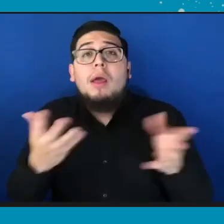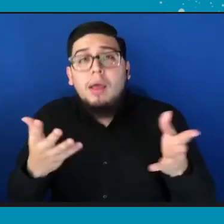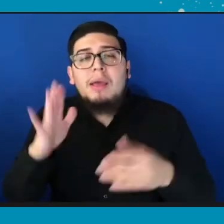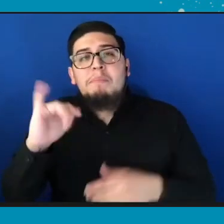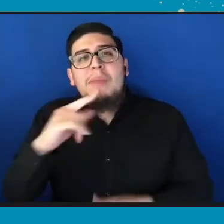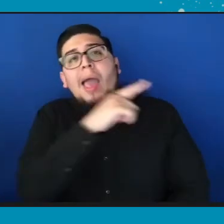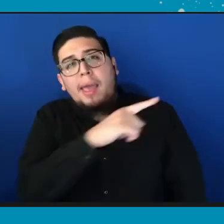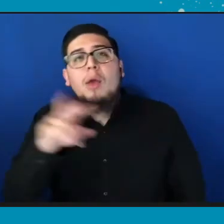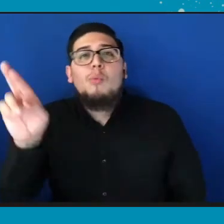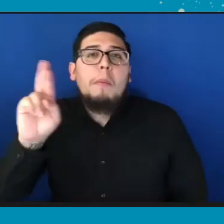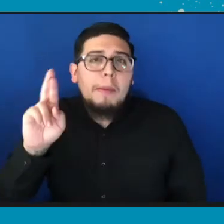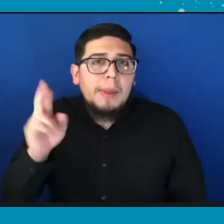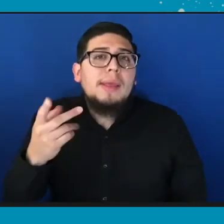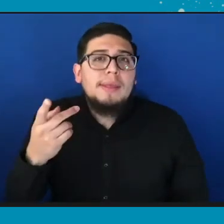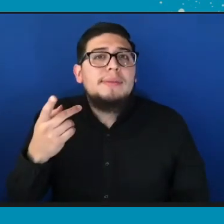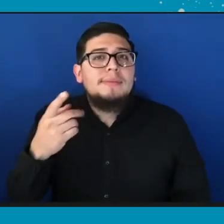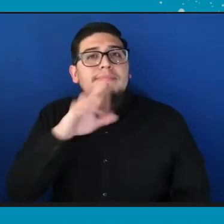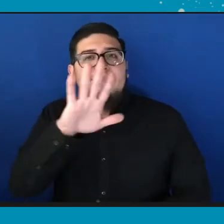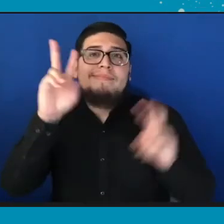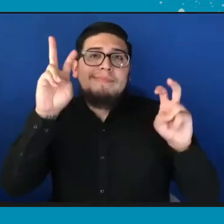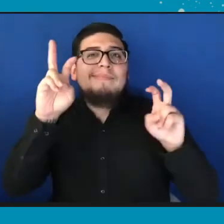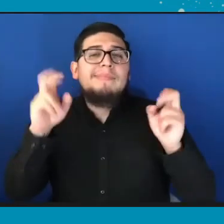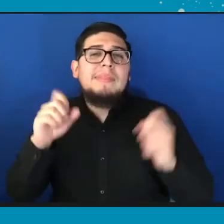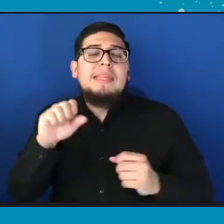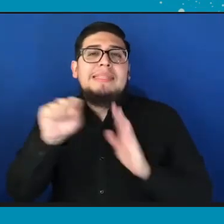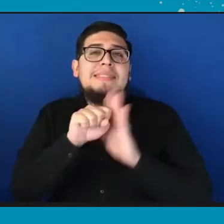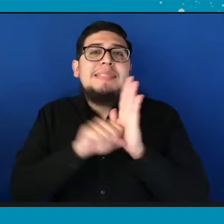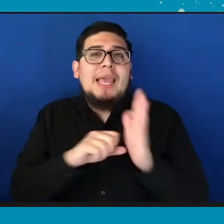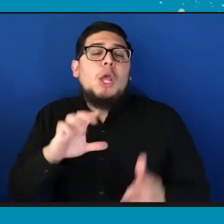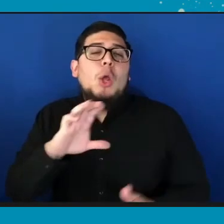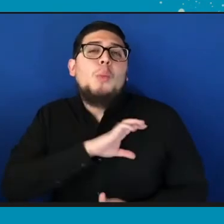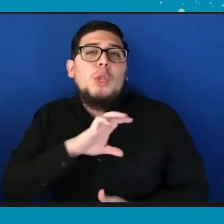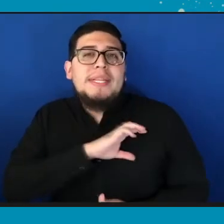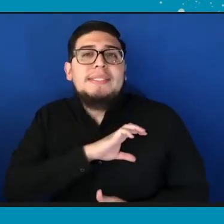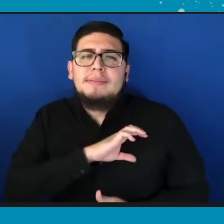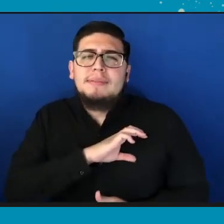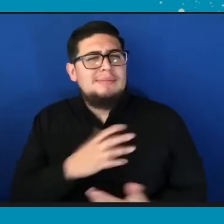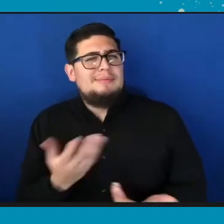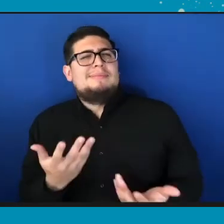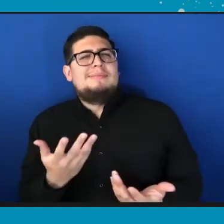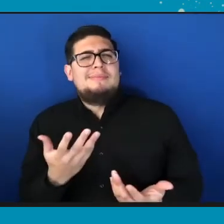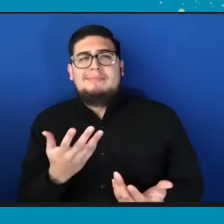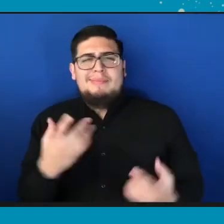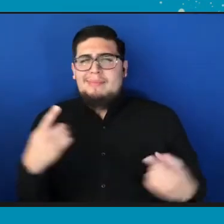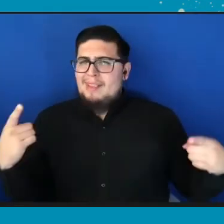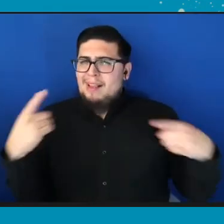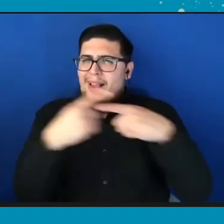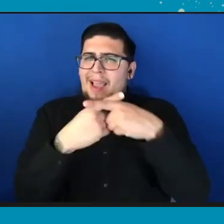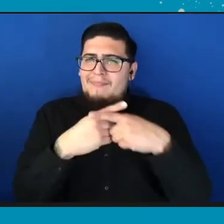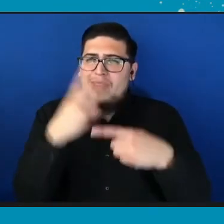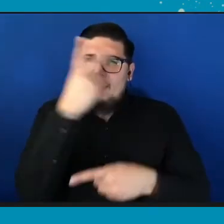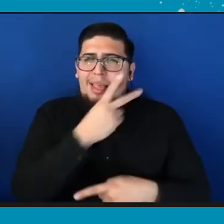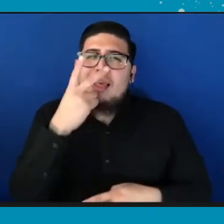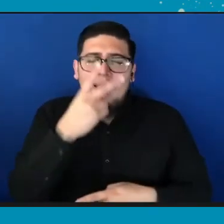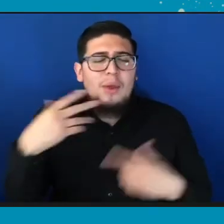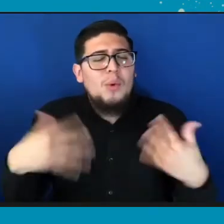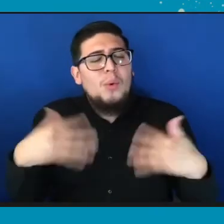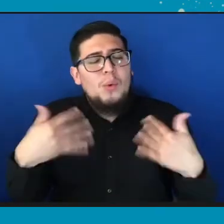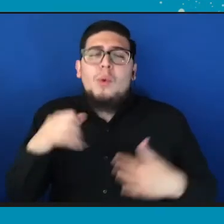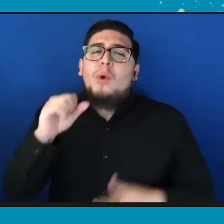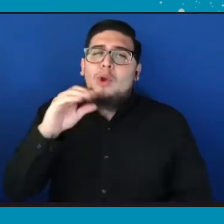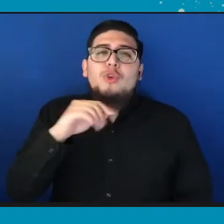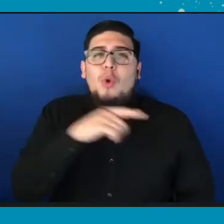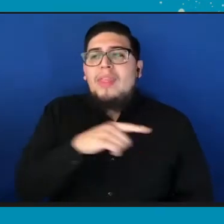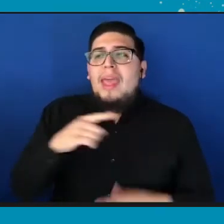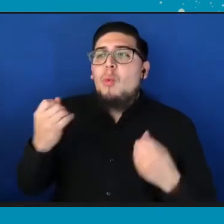Investigation, which is basically our state police. And so we're monitoring that bill because that bill would intimidate voters. It brings the